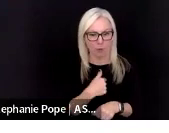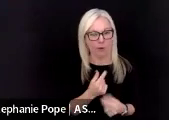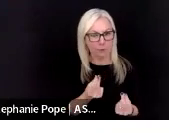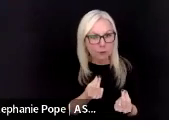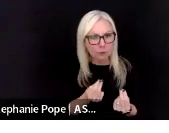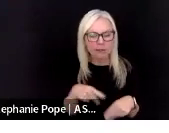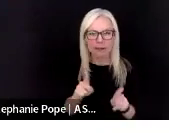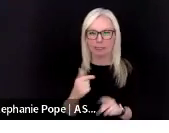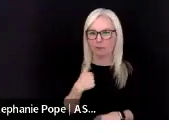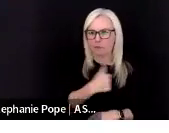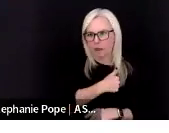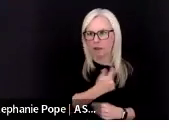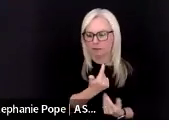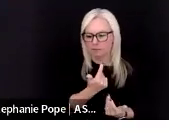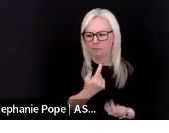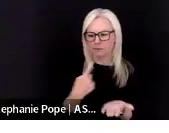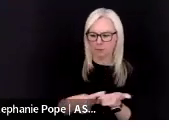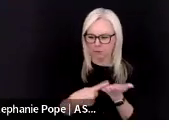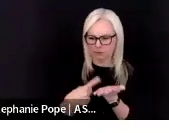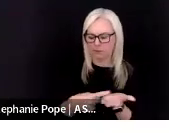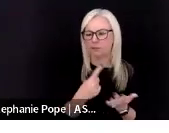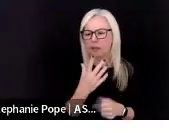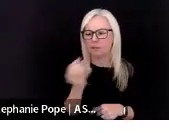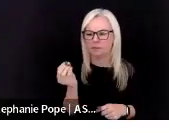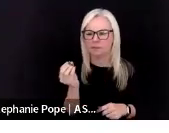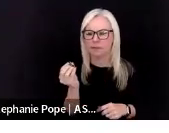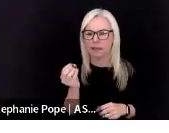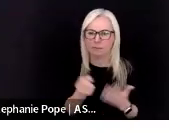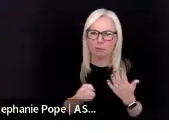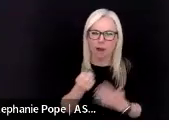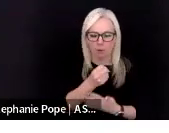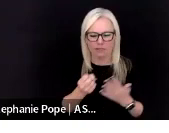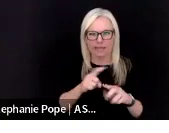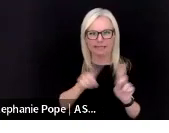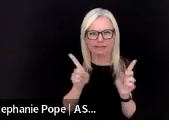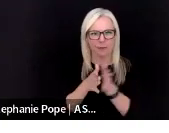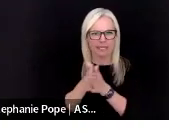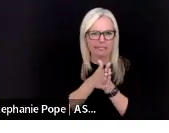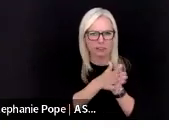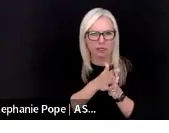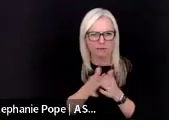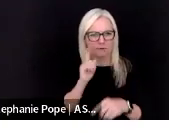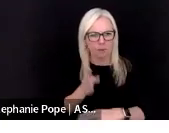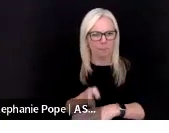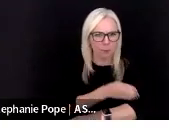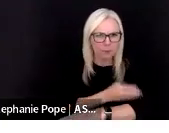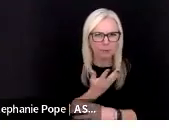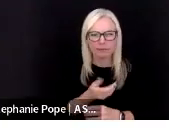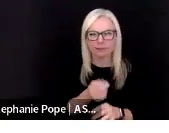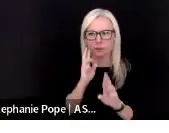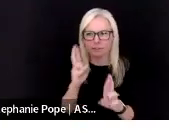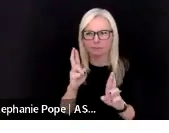allows us to discuss and prioritize different initiatives for improvement with respect to reporting and